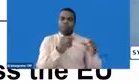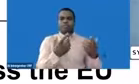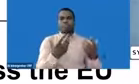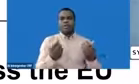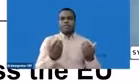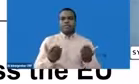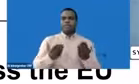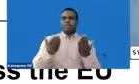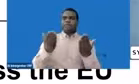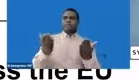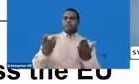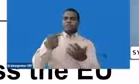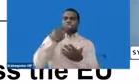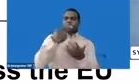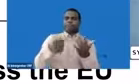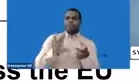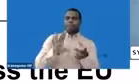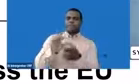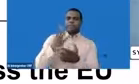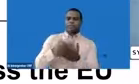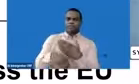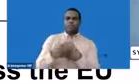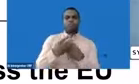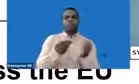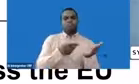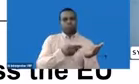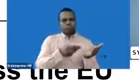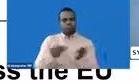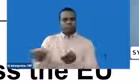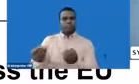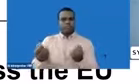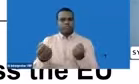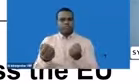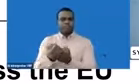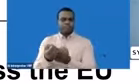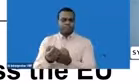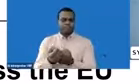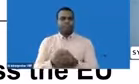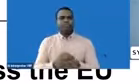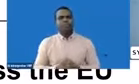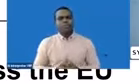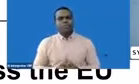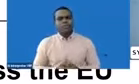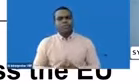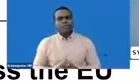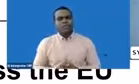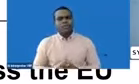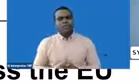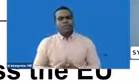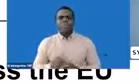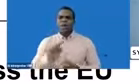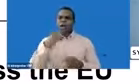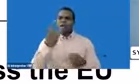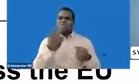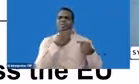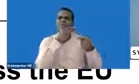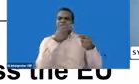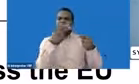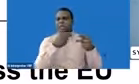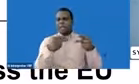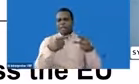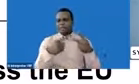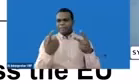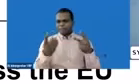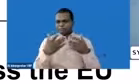Lebenshilfe NRW, University of Nicosia, the French Federation of Blind and